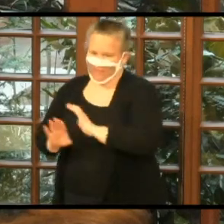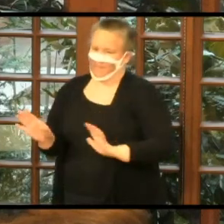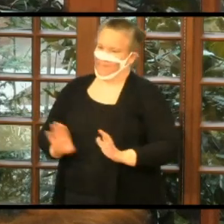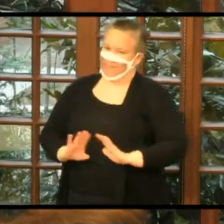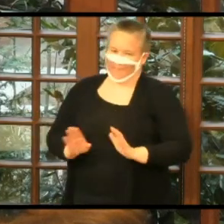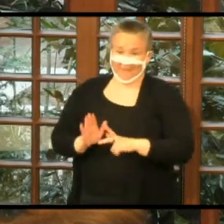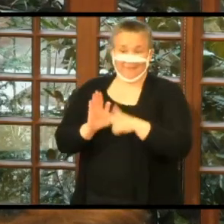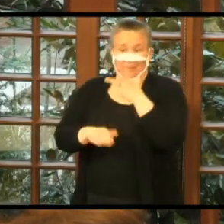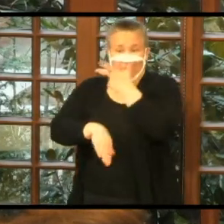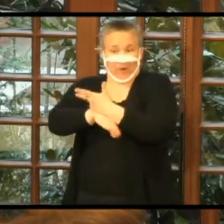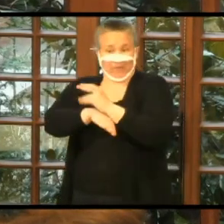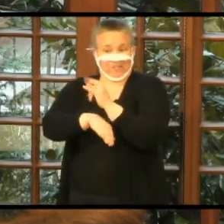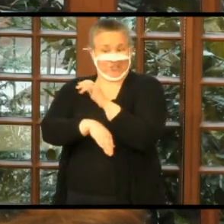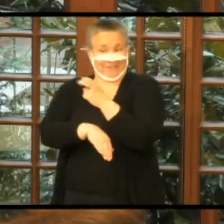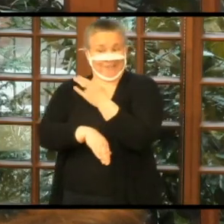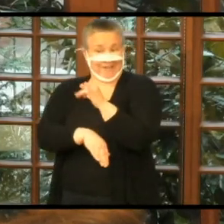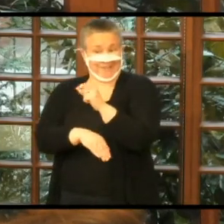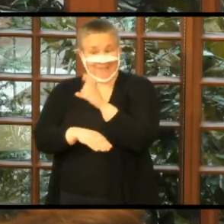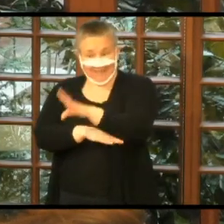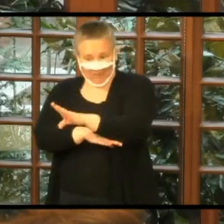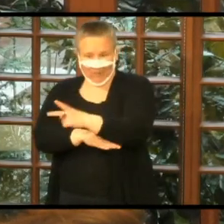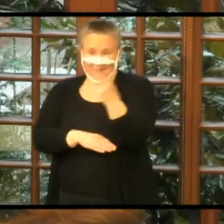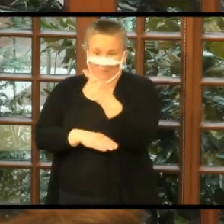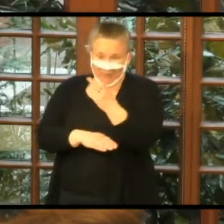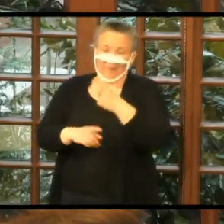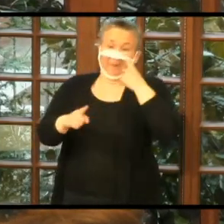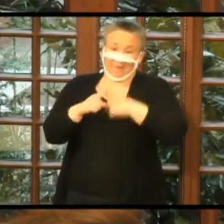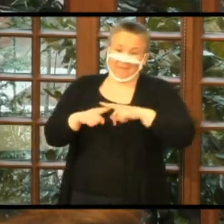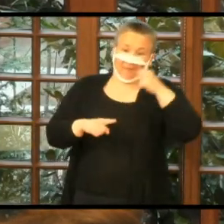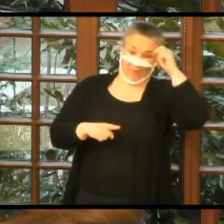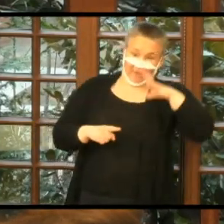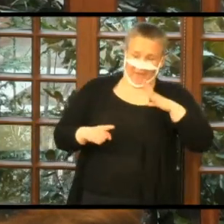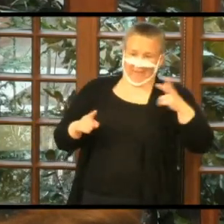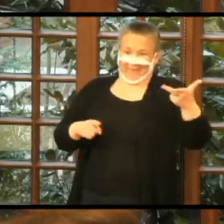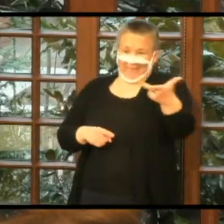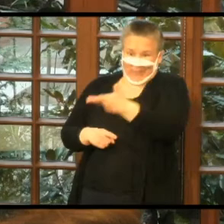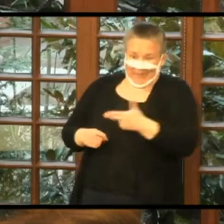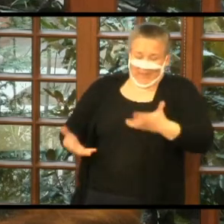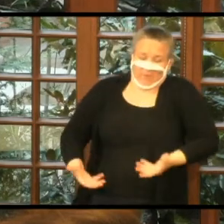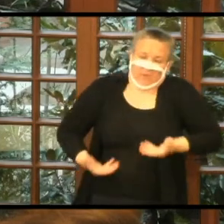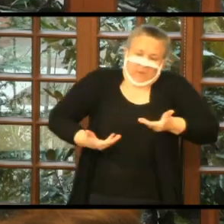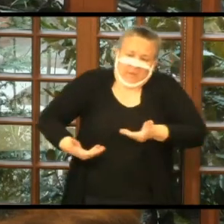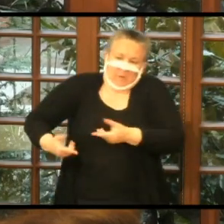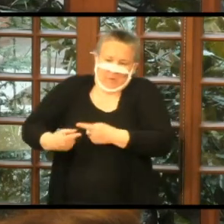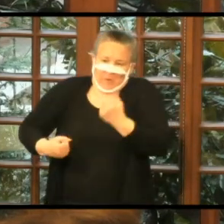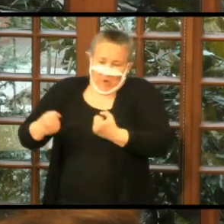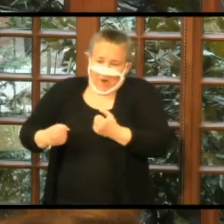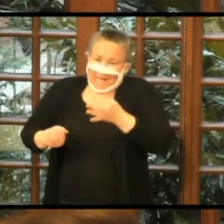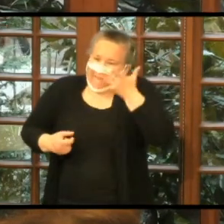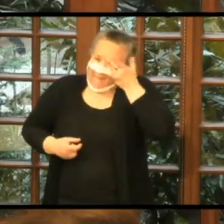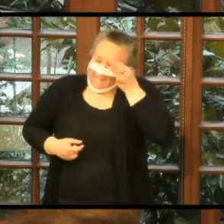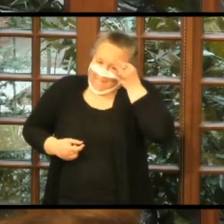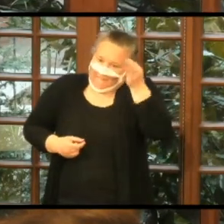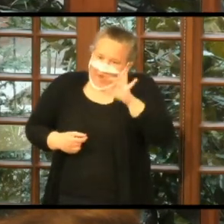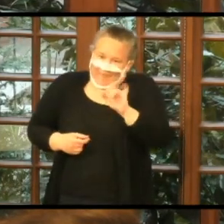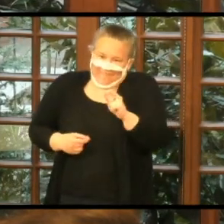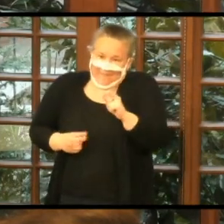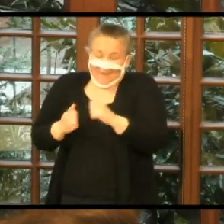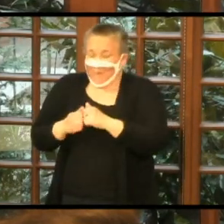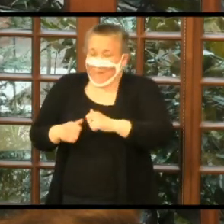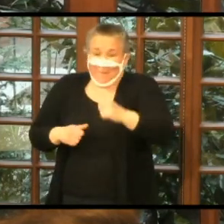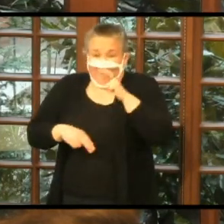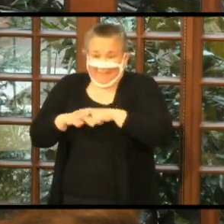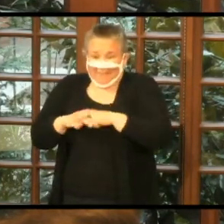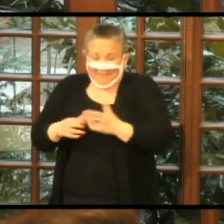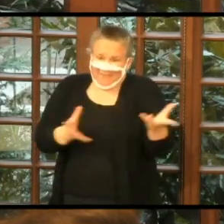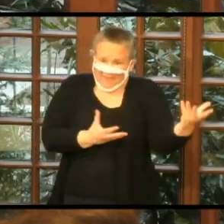parked in Jackson Heights this afternoon, it took the two of them plus one of Nabil's other guys to get the thing into the car, and it barely fit, even with the back seats crouched all